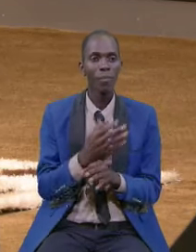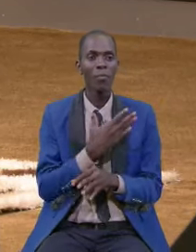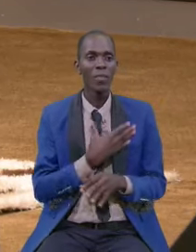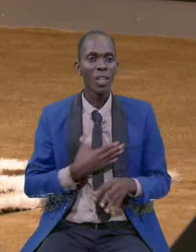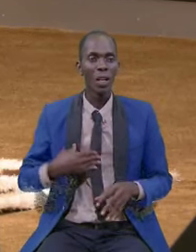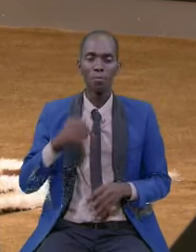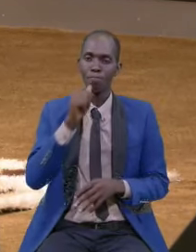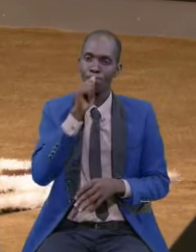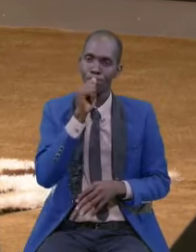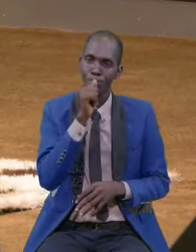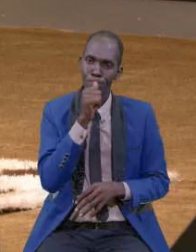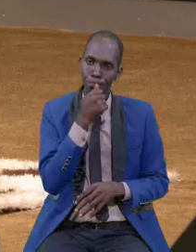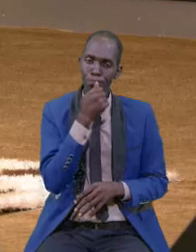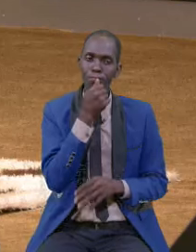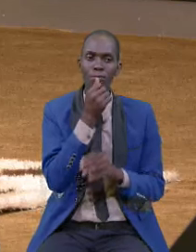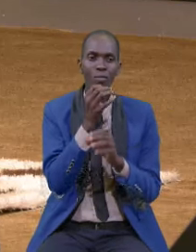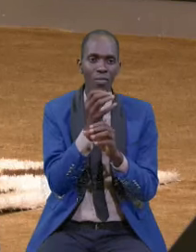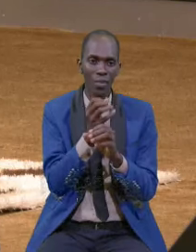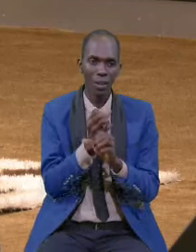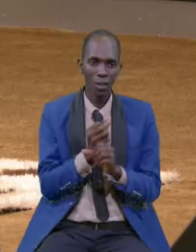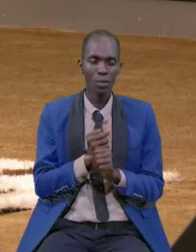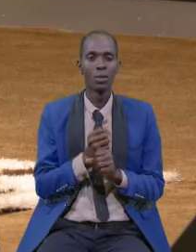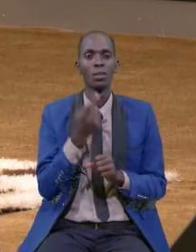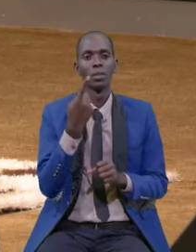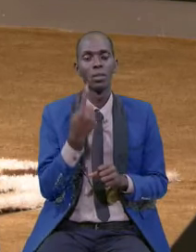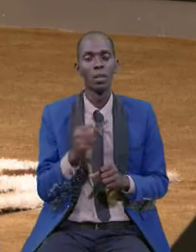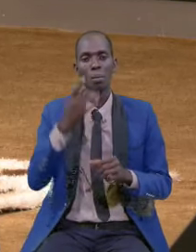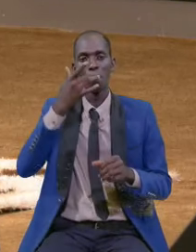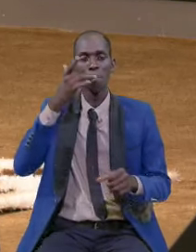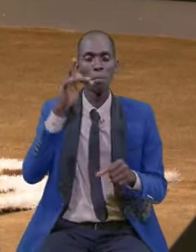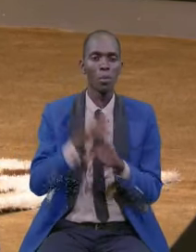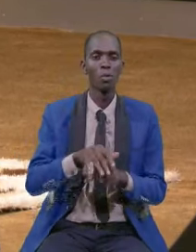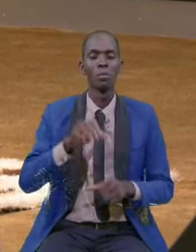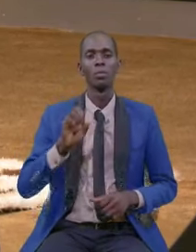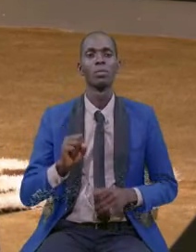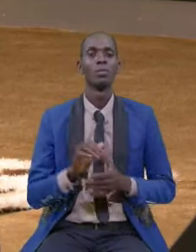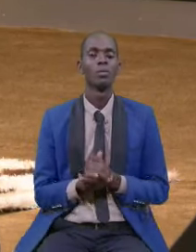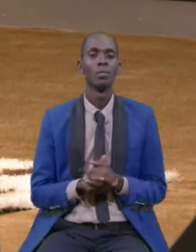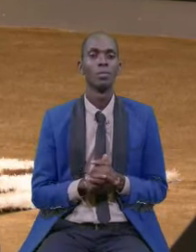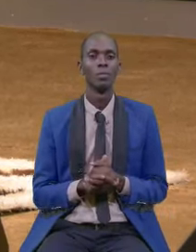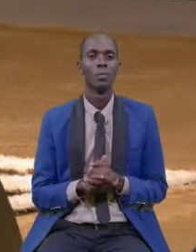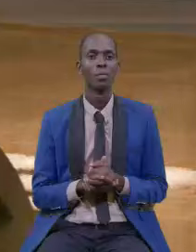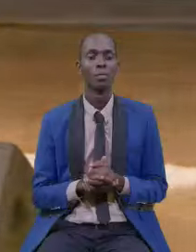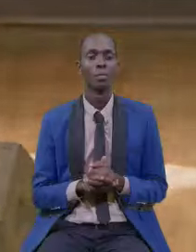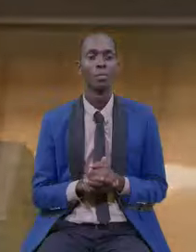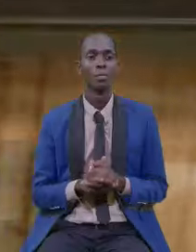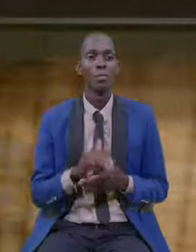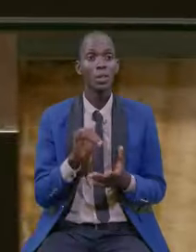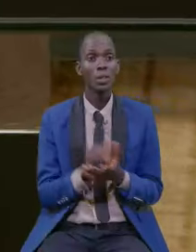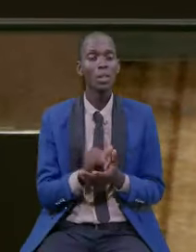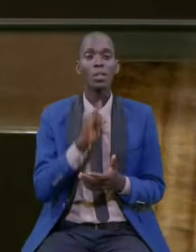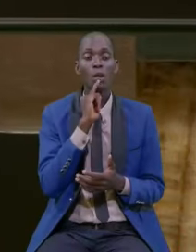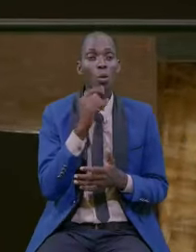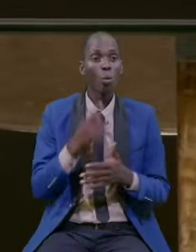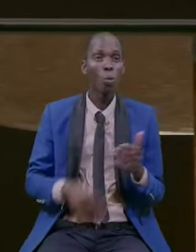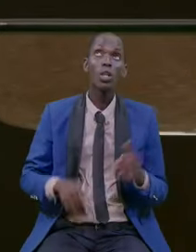and patience inherit the promises. That he wants, what he wants of you,